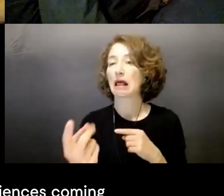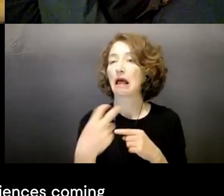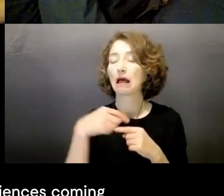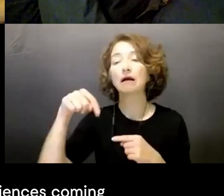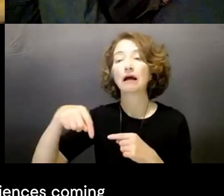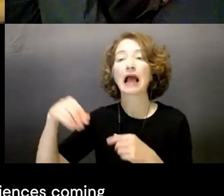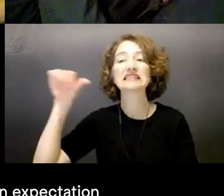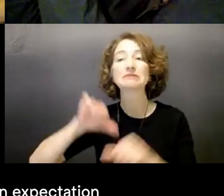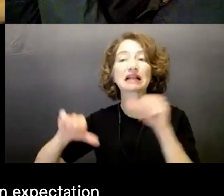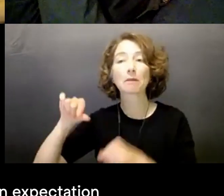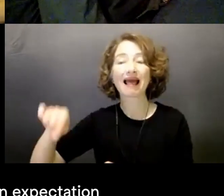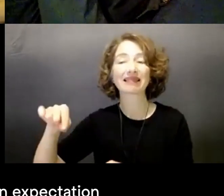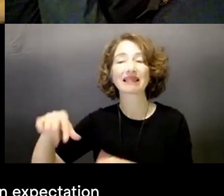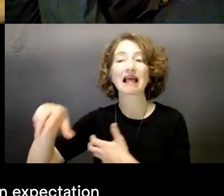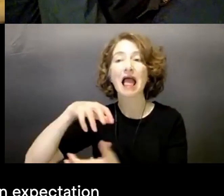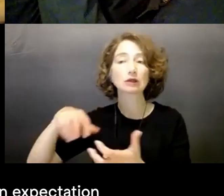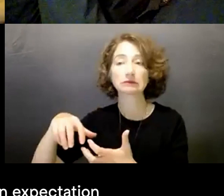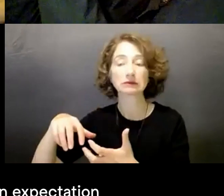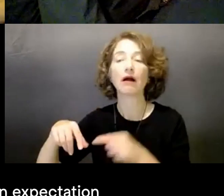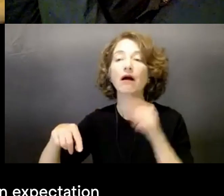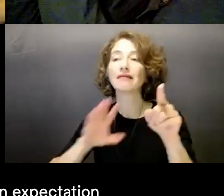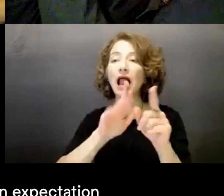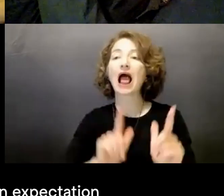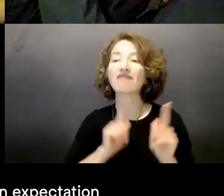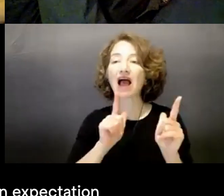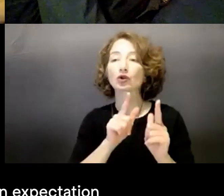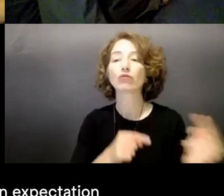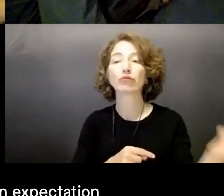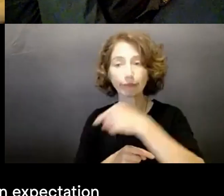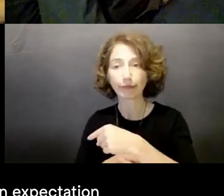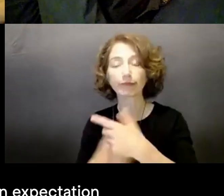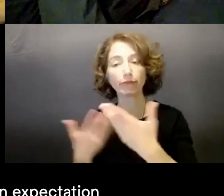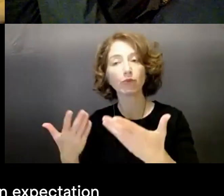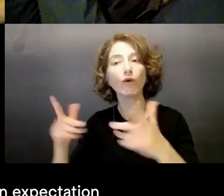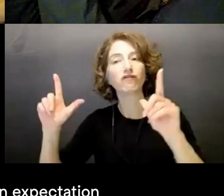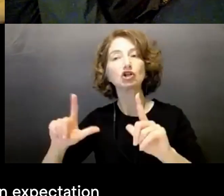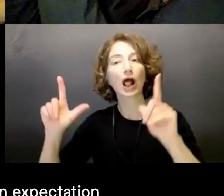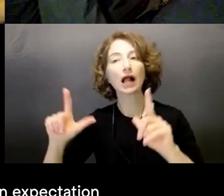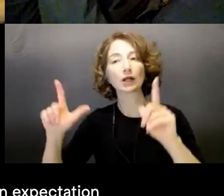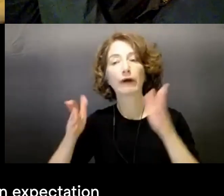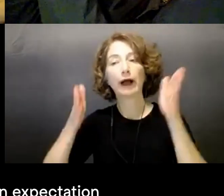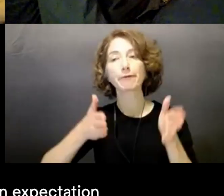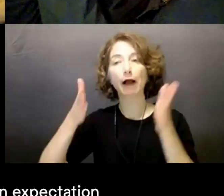what's happening. So there's an expectation that they're going to come to an event and have a